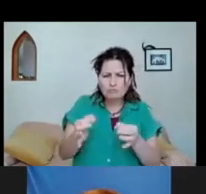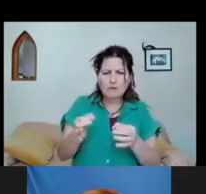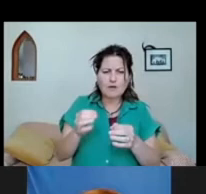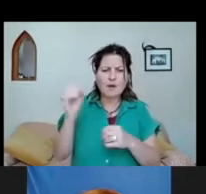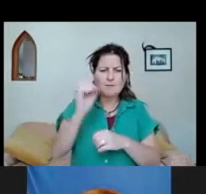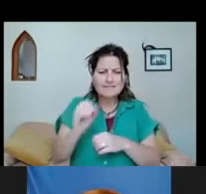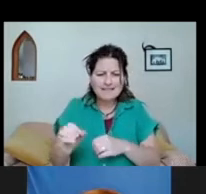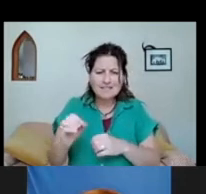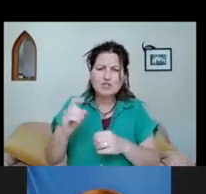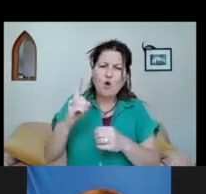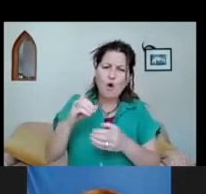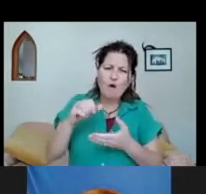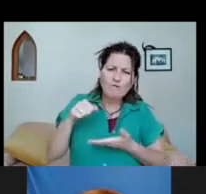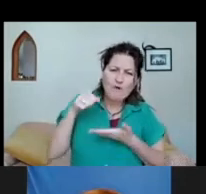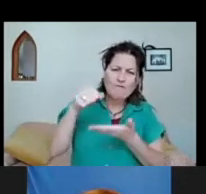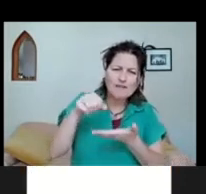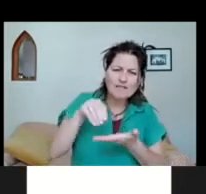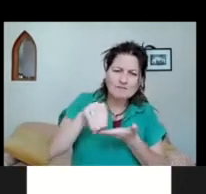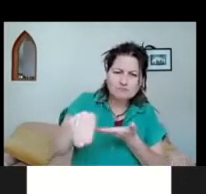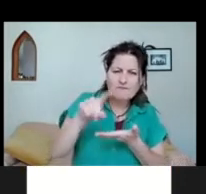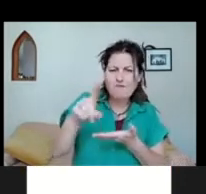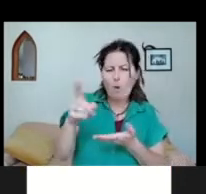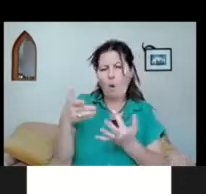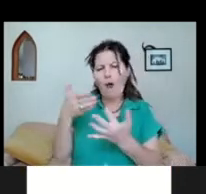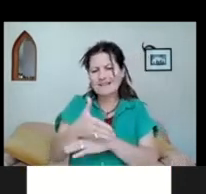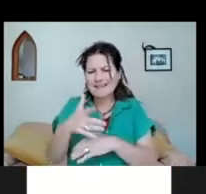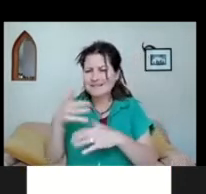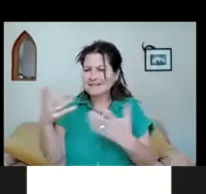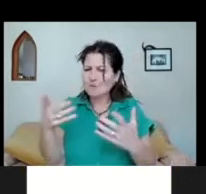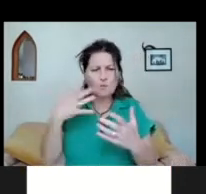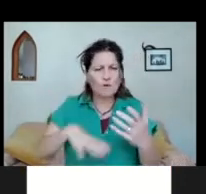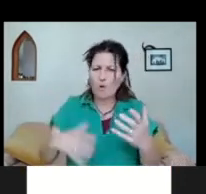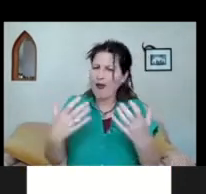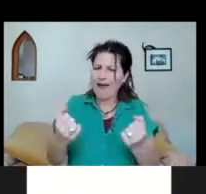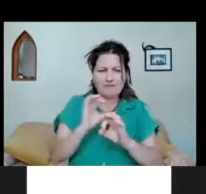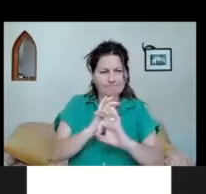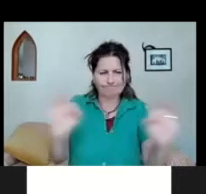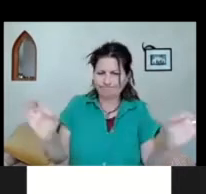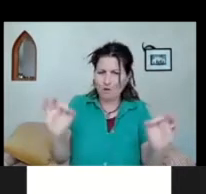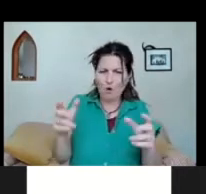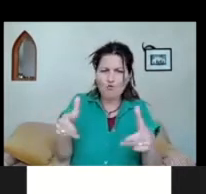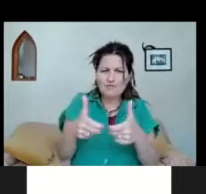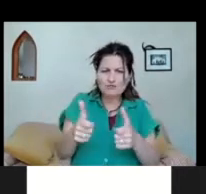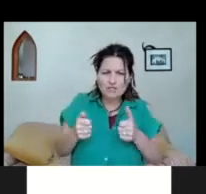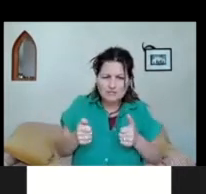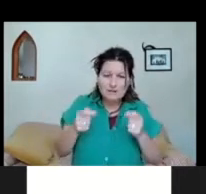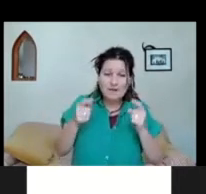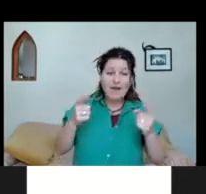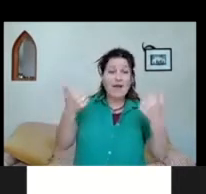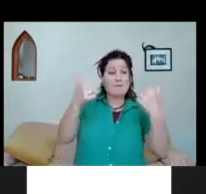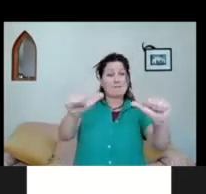access, and then feel free to list what is needed. I can see VJ.